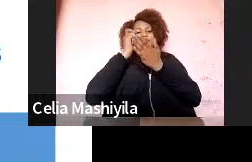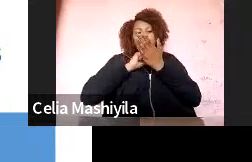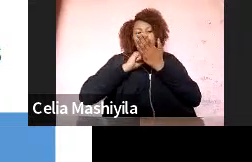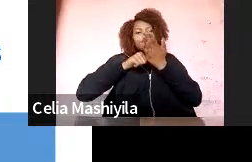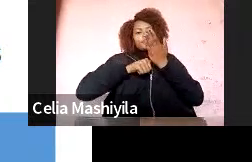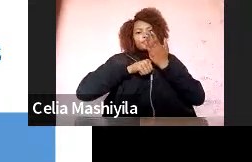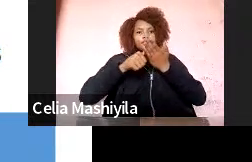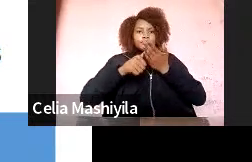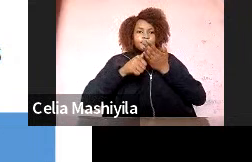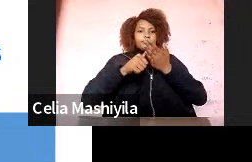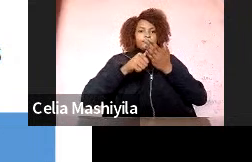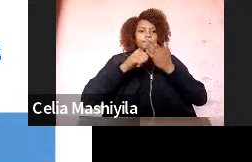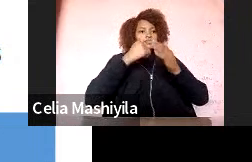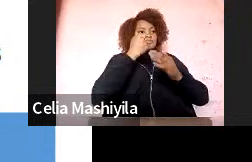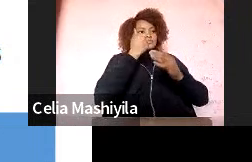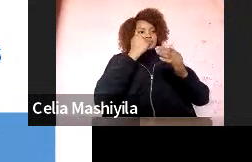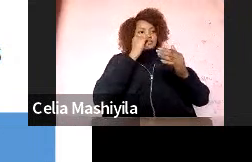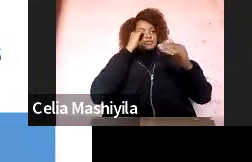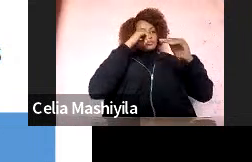which you are supposed to honor.